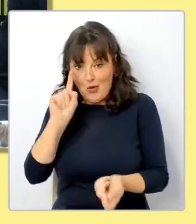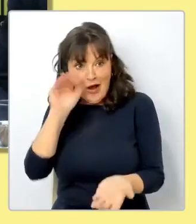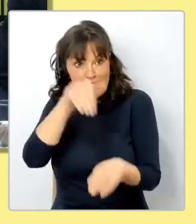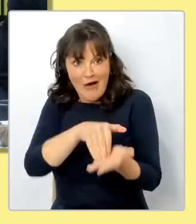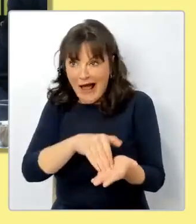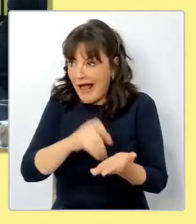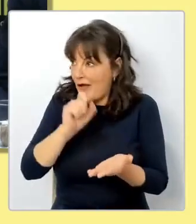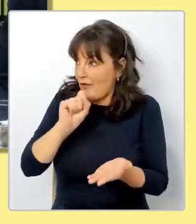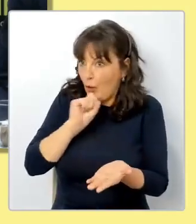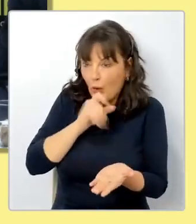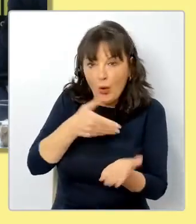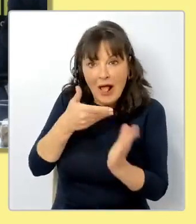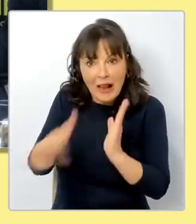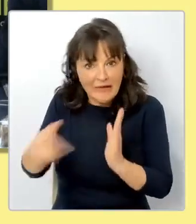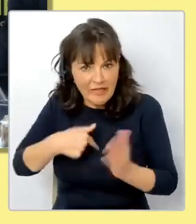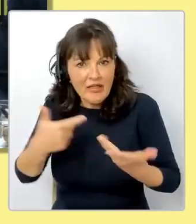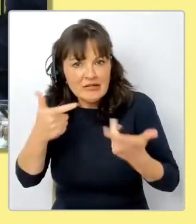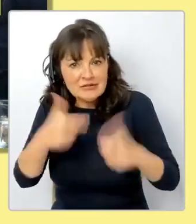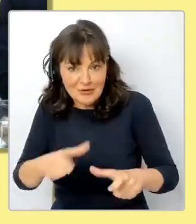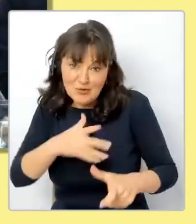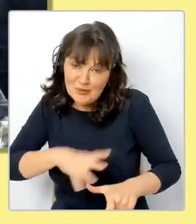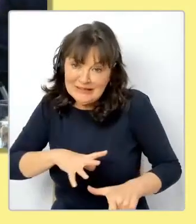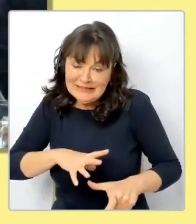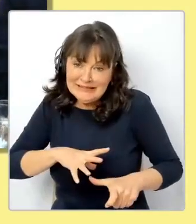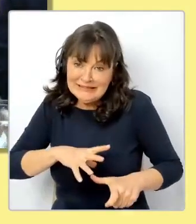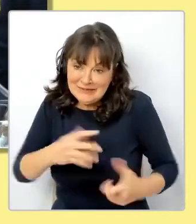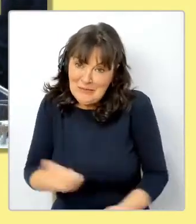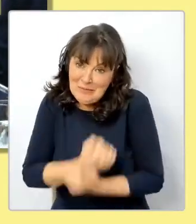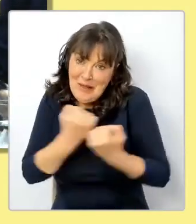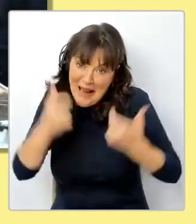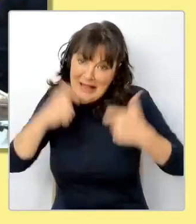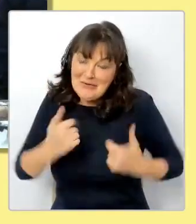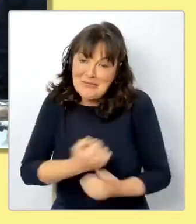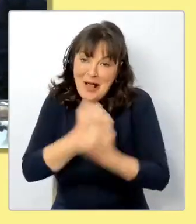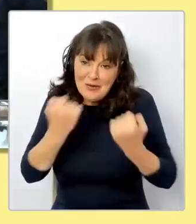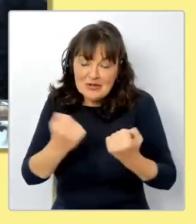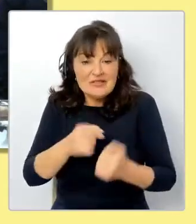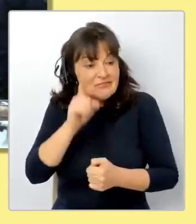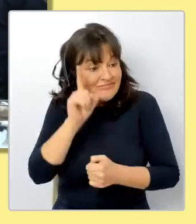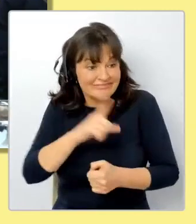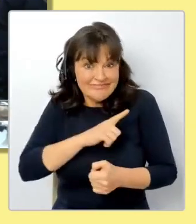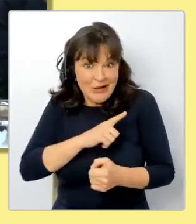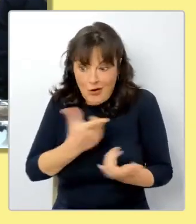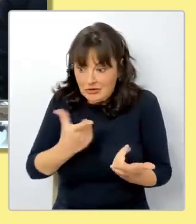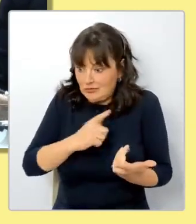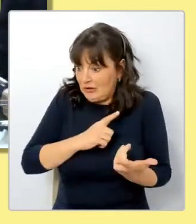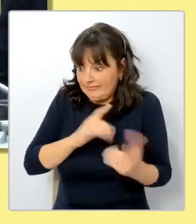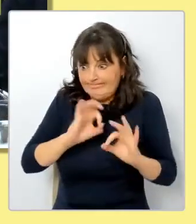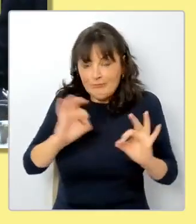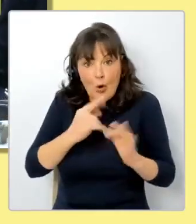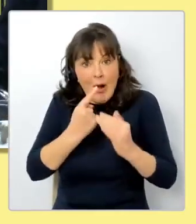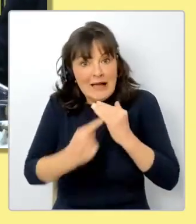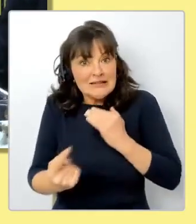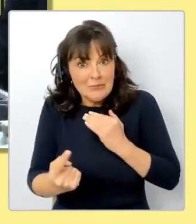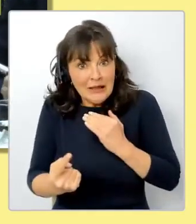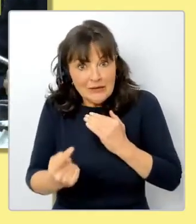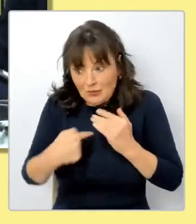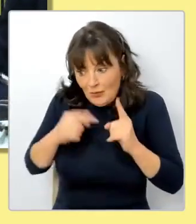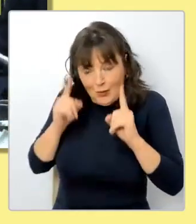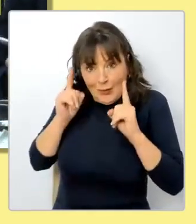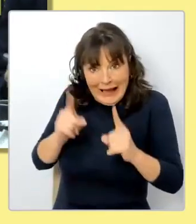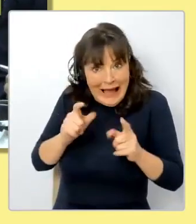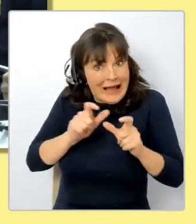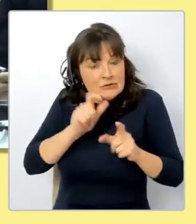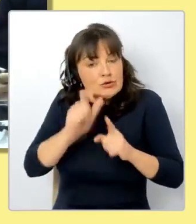it, we obviously are extremely constrained right now by what we can do. And yet, despite that, we're doing everything possible to